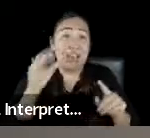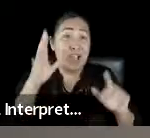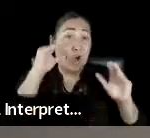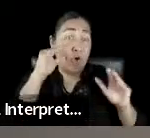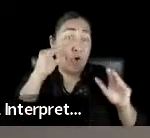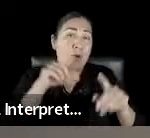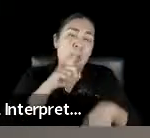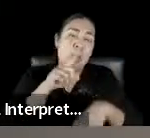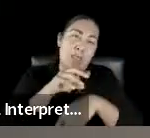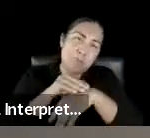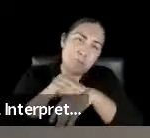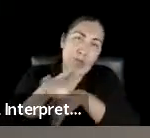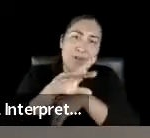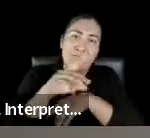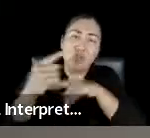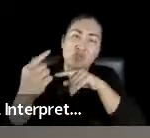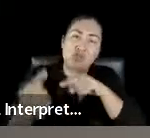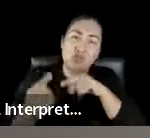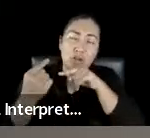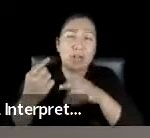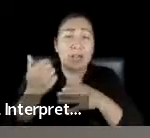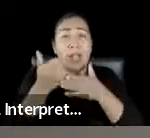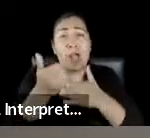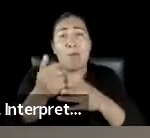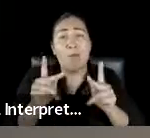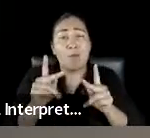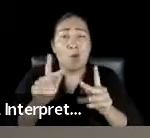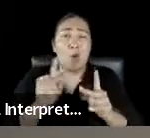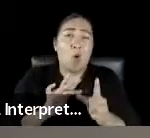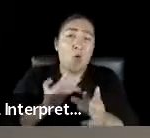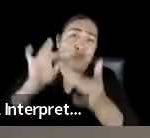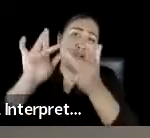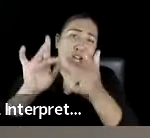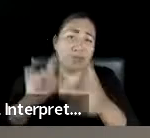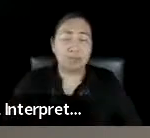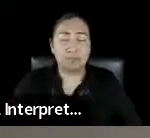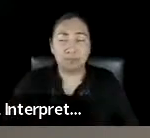an impact for those struggling and helps people reach out.